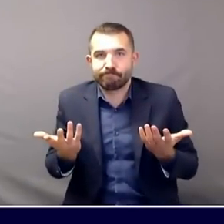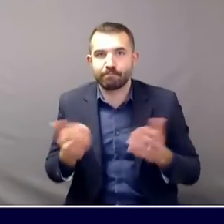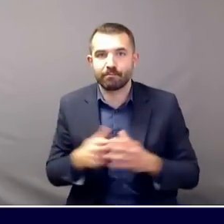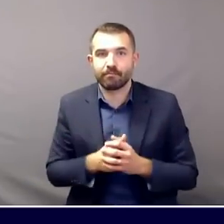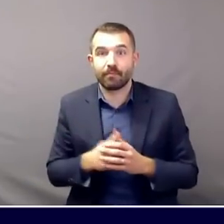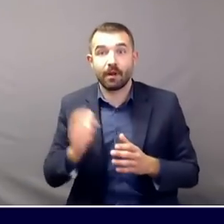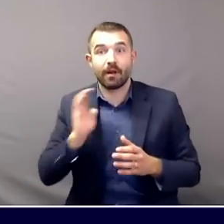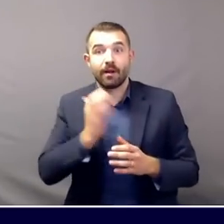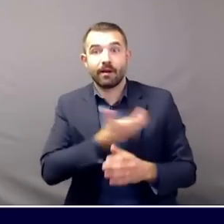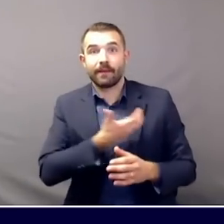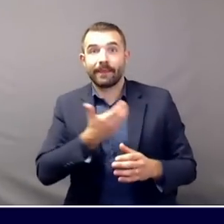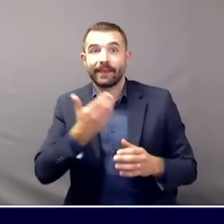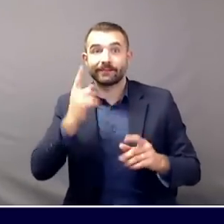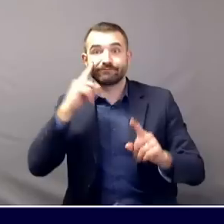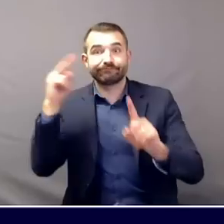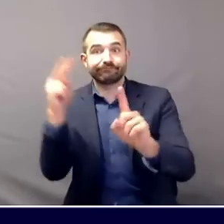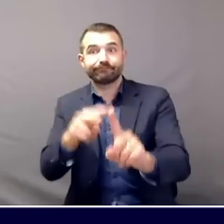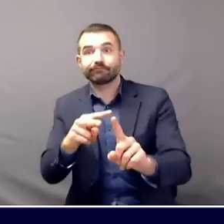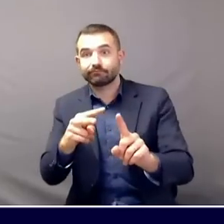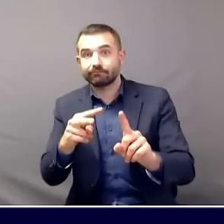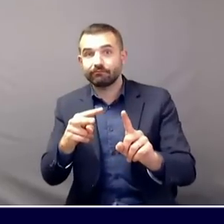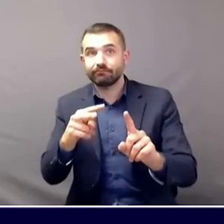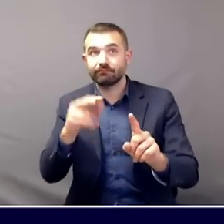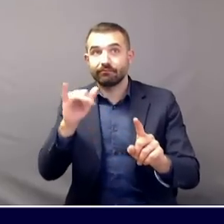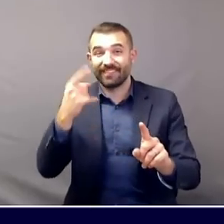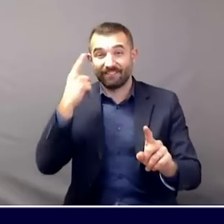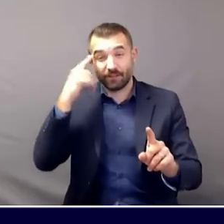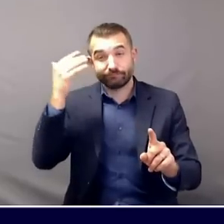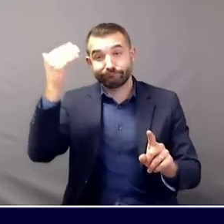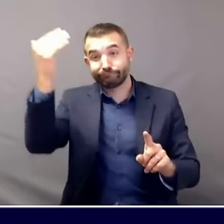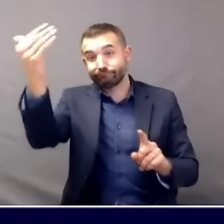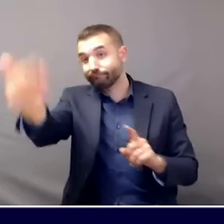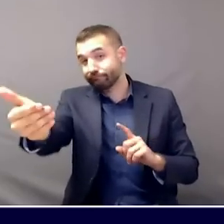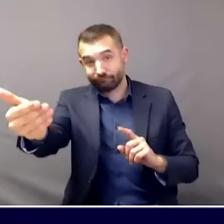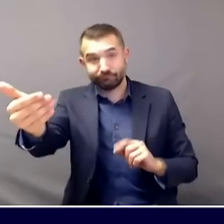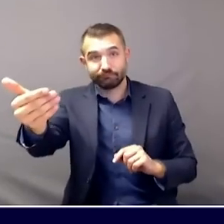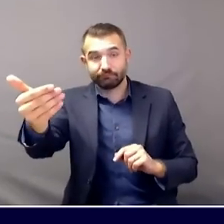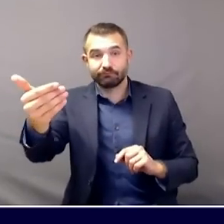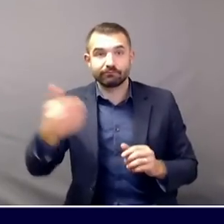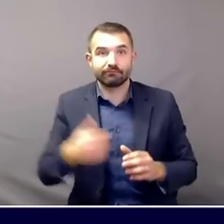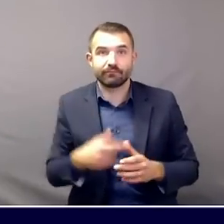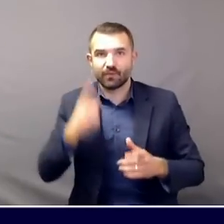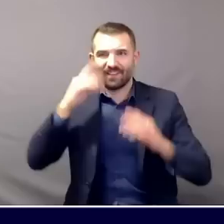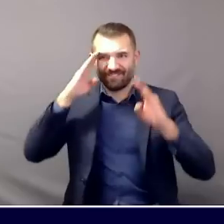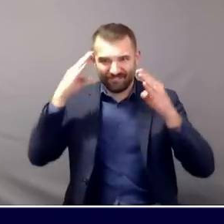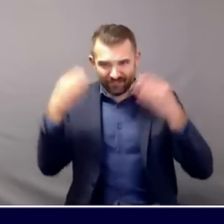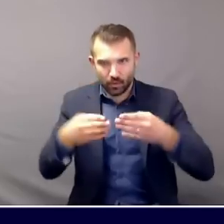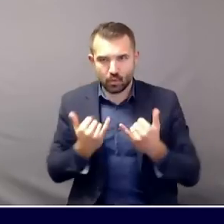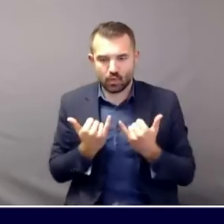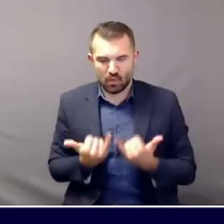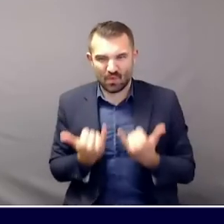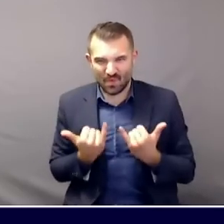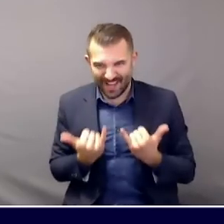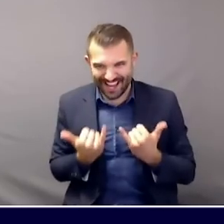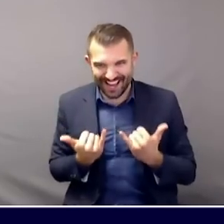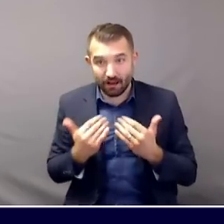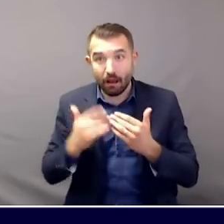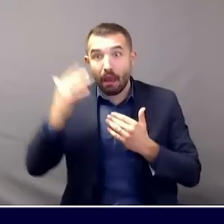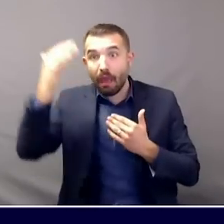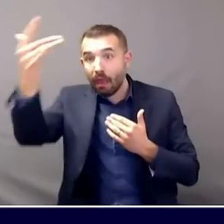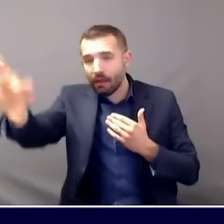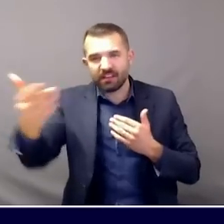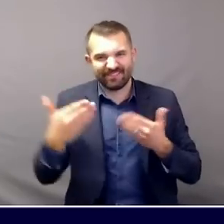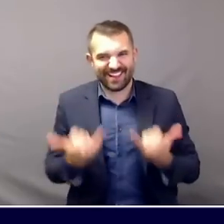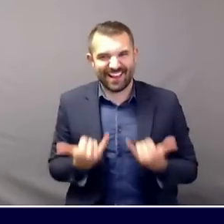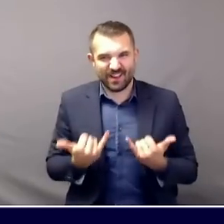that's eons away. We've got to focus on the data that we've got right now in front of us. Based on what we've seen right